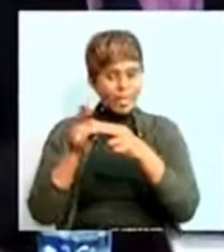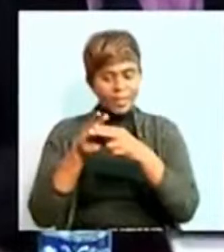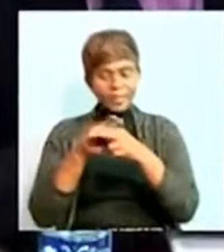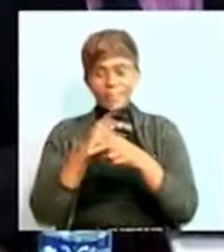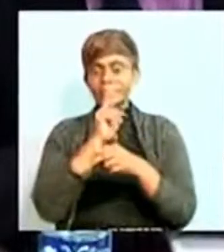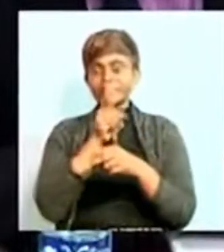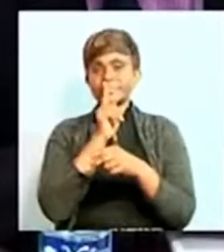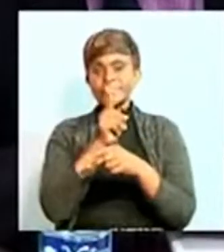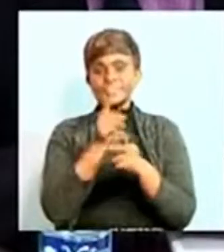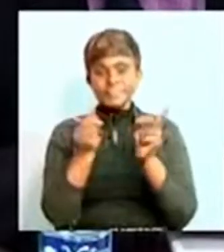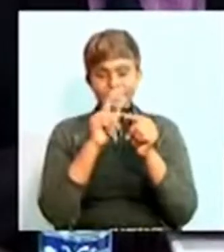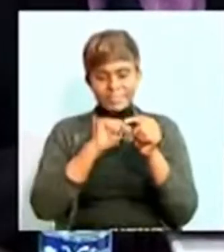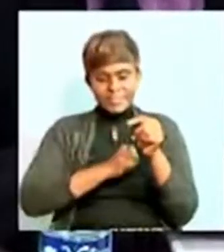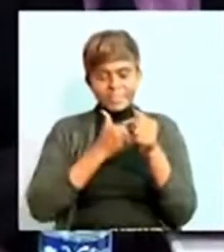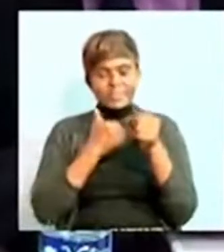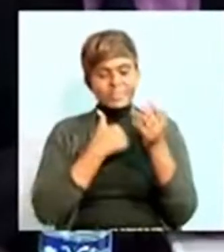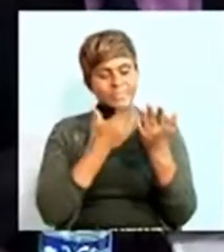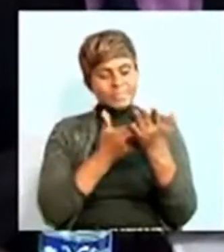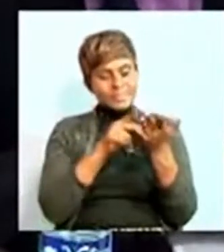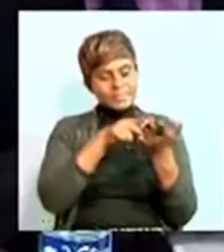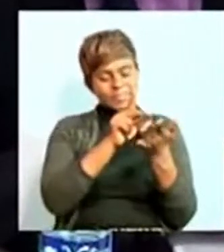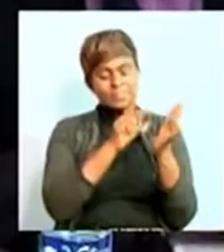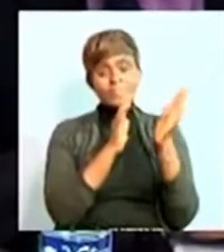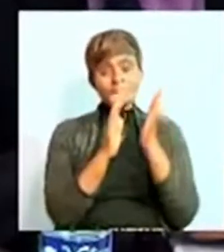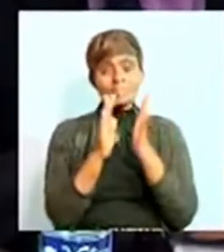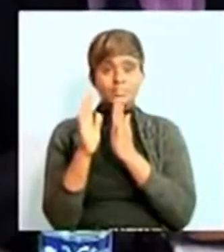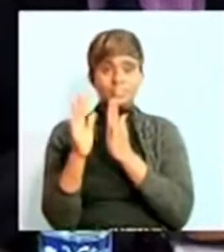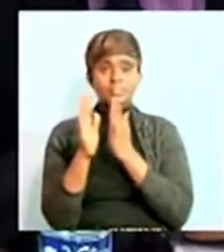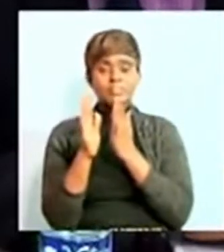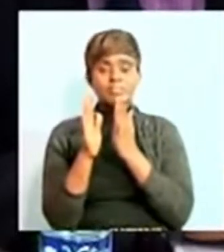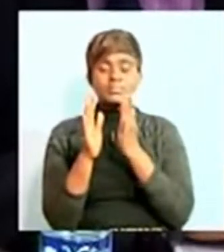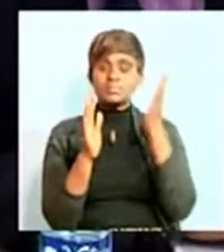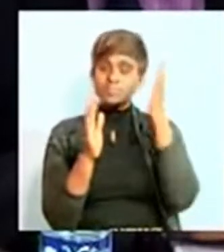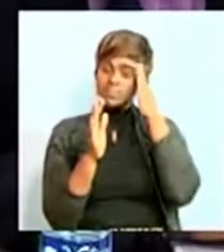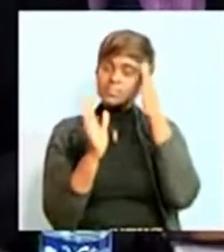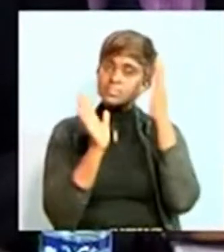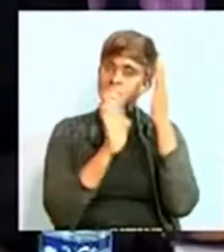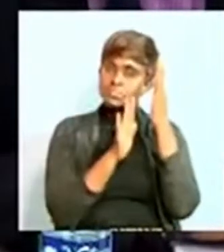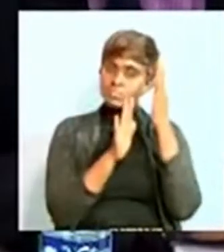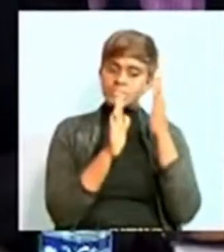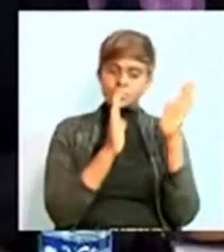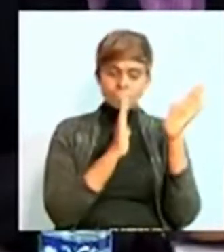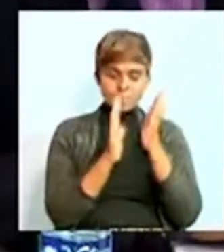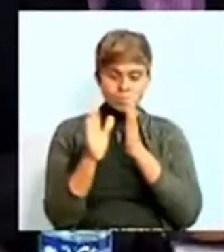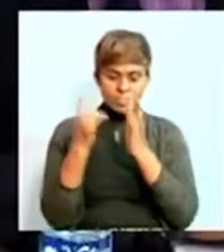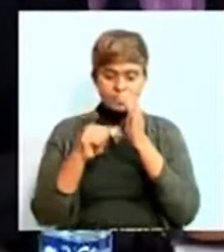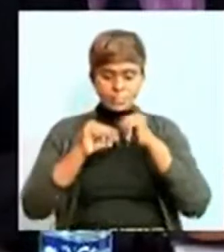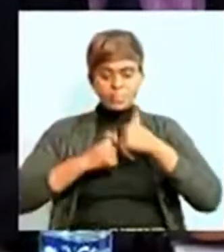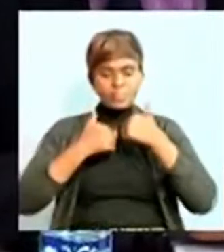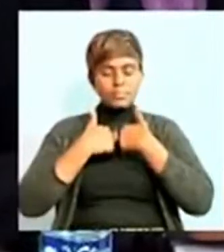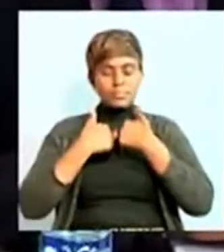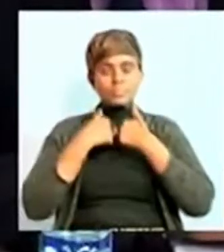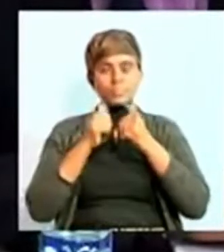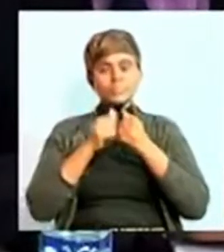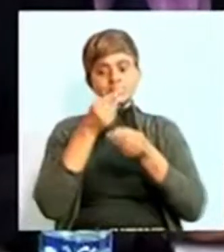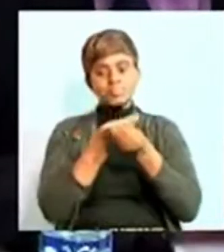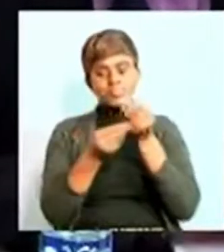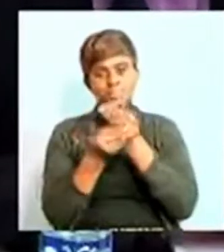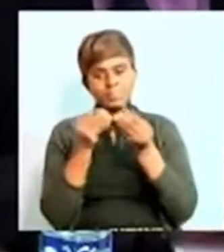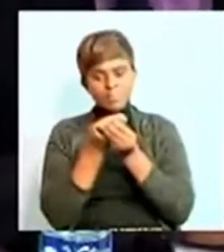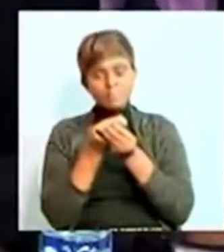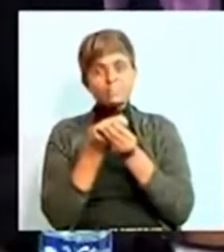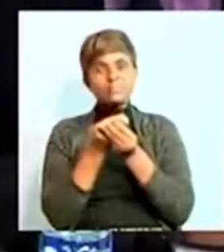Truly, when we came up with this payment plan, we took into consideration of an arrangement that we did with statutory bodies.